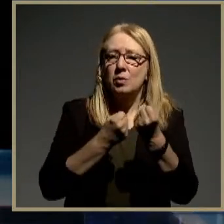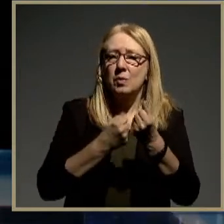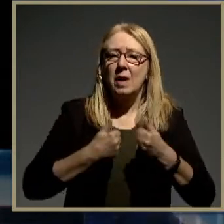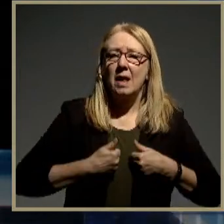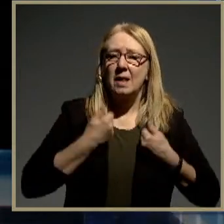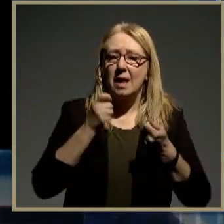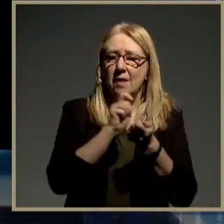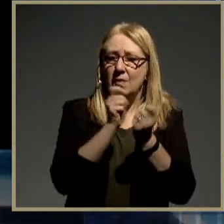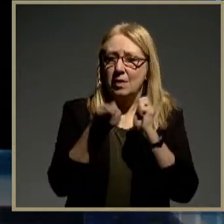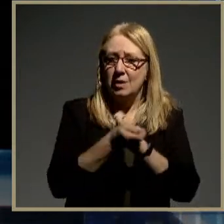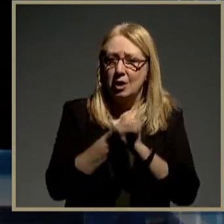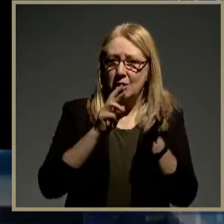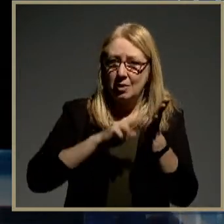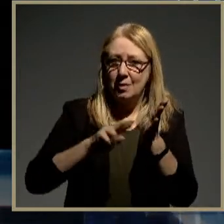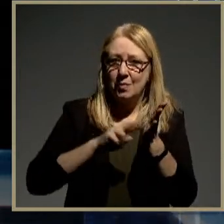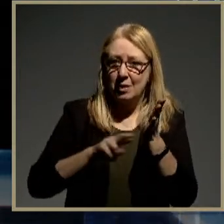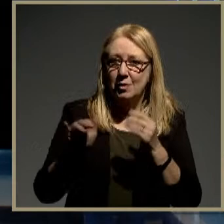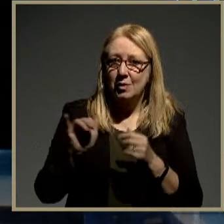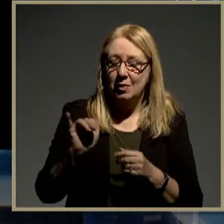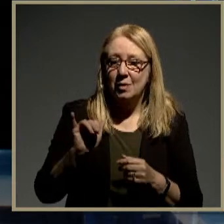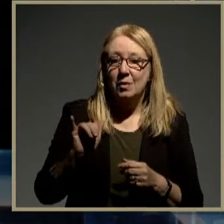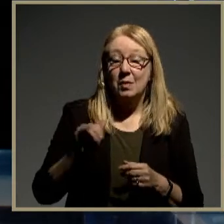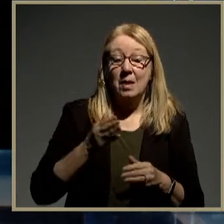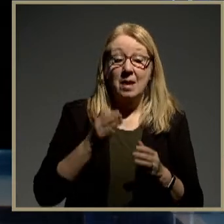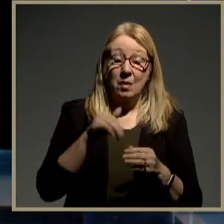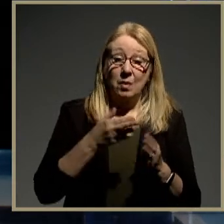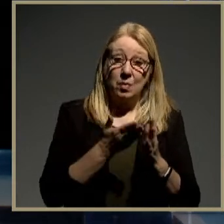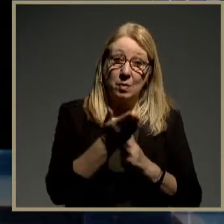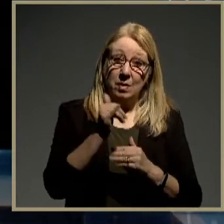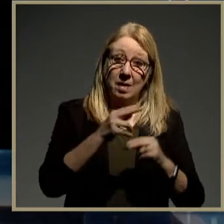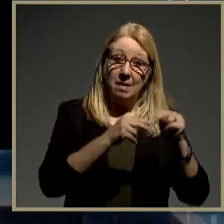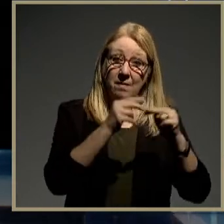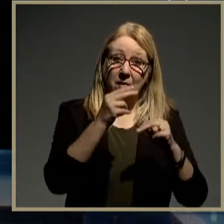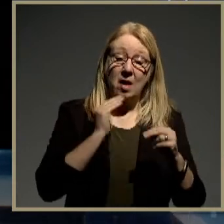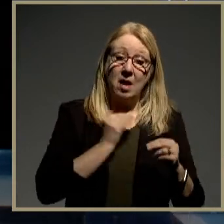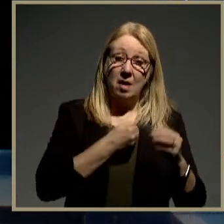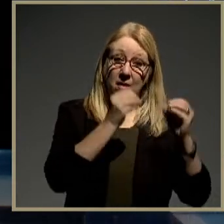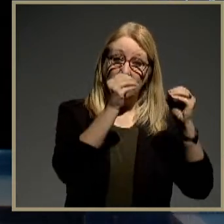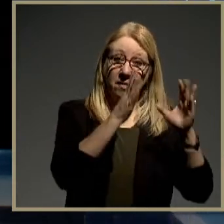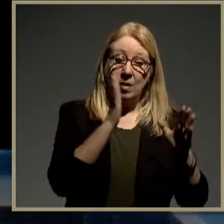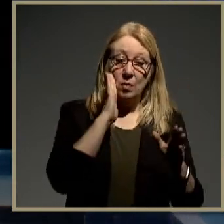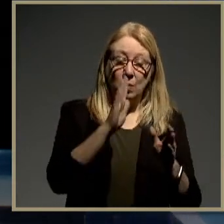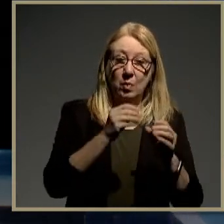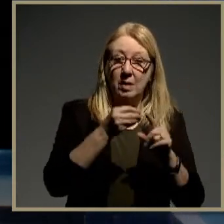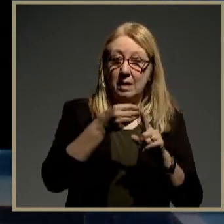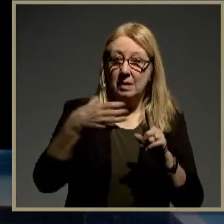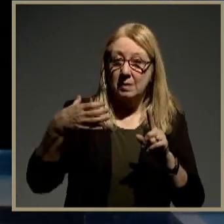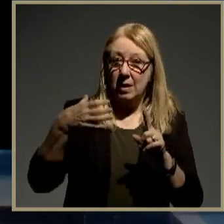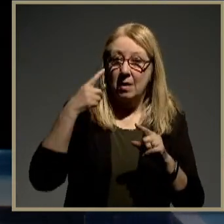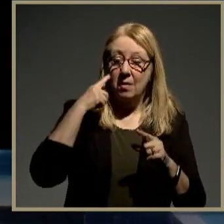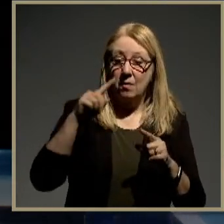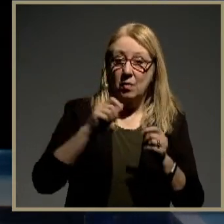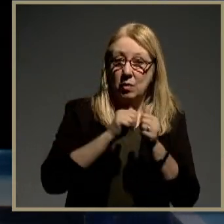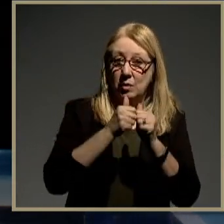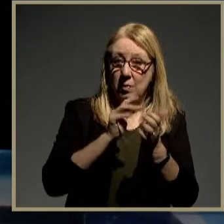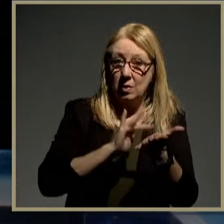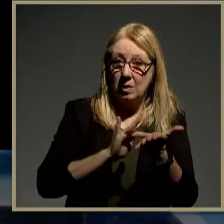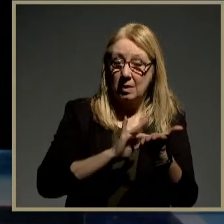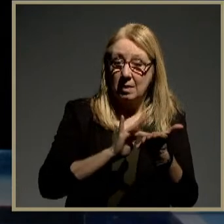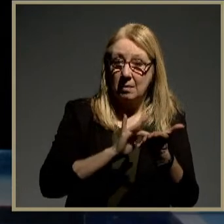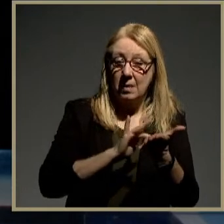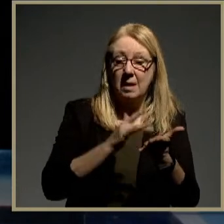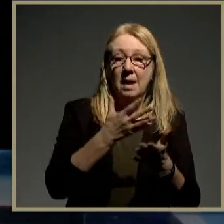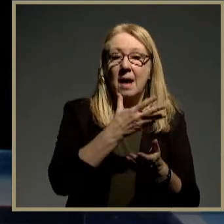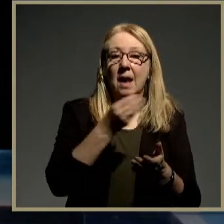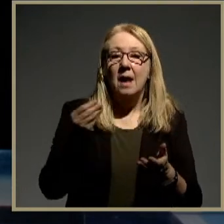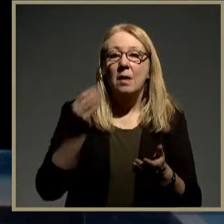life-changing research. Through this facility, our faculty will expand research in sports medicine, and athletes will seek